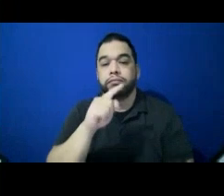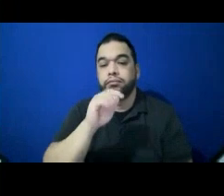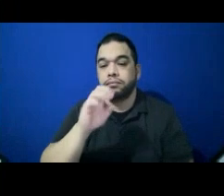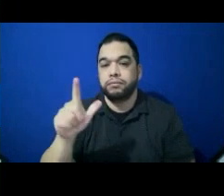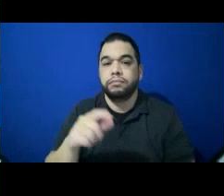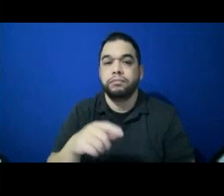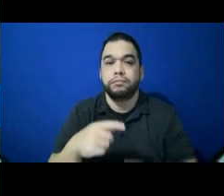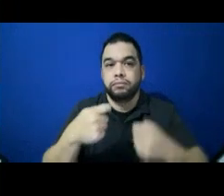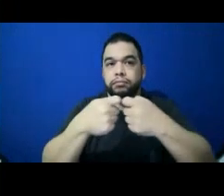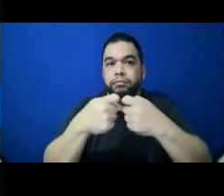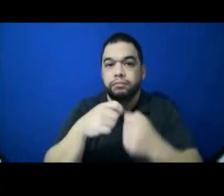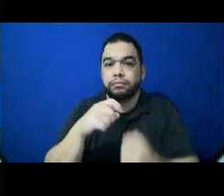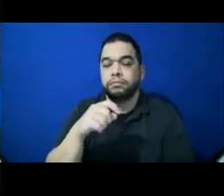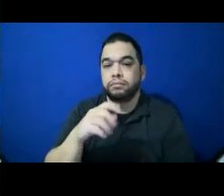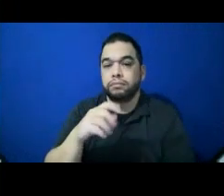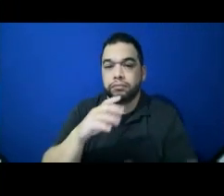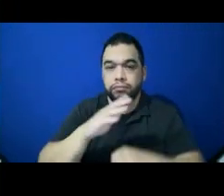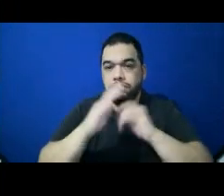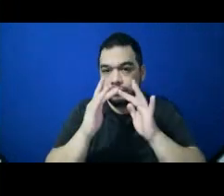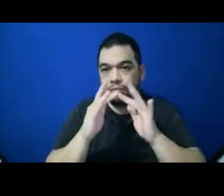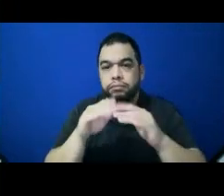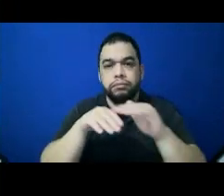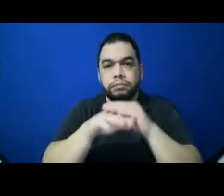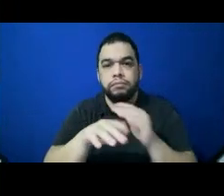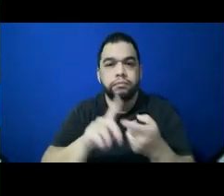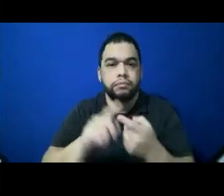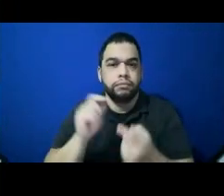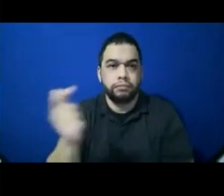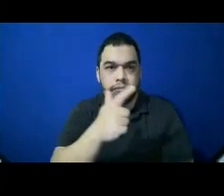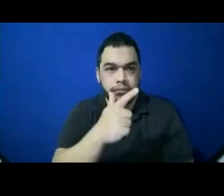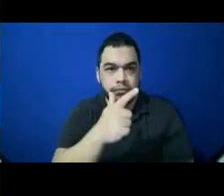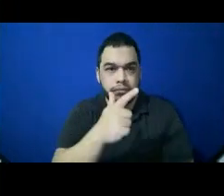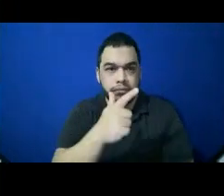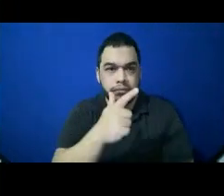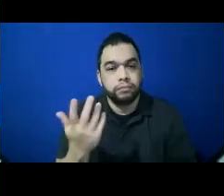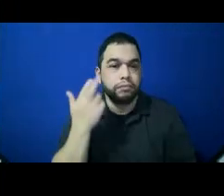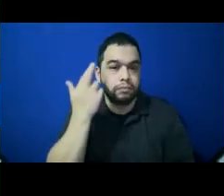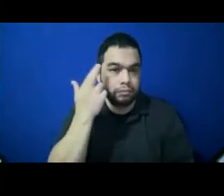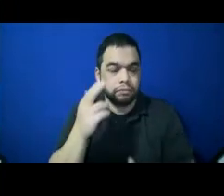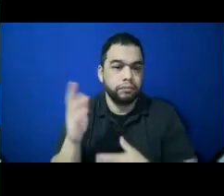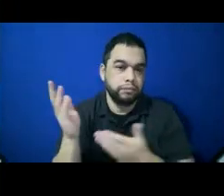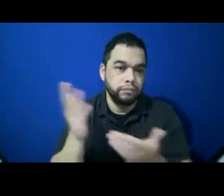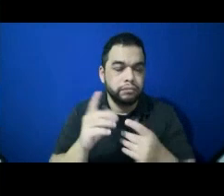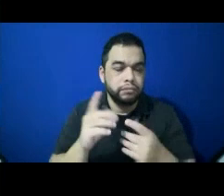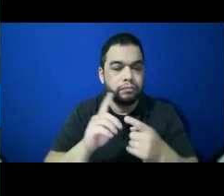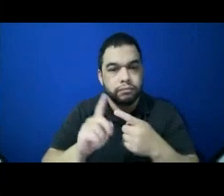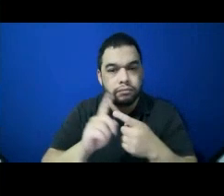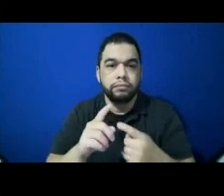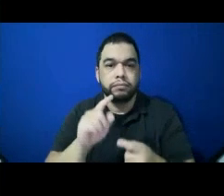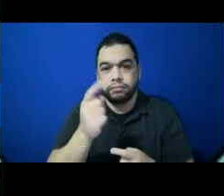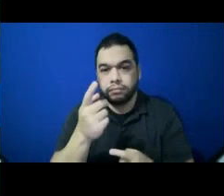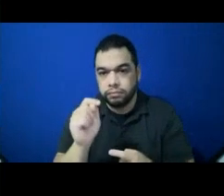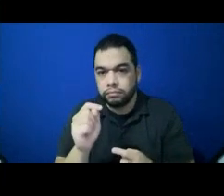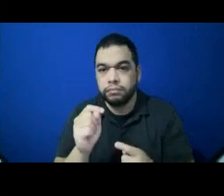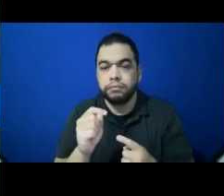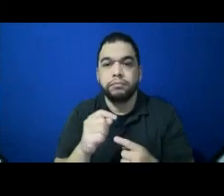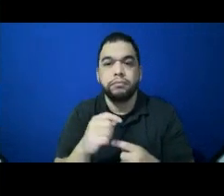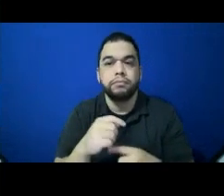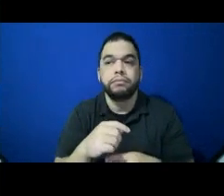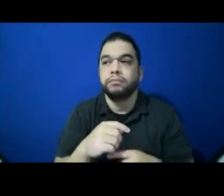digital tool that is accessible to all, and we are going to